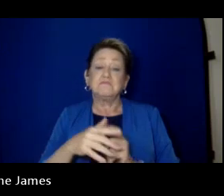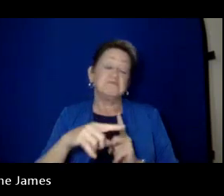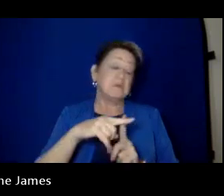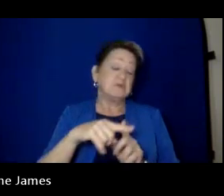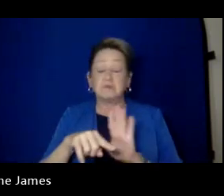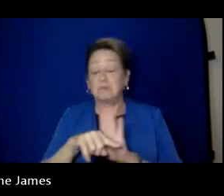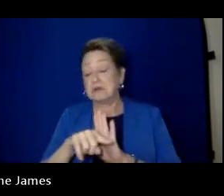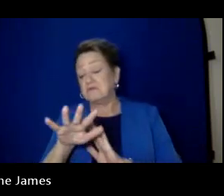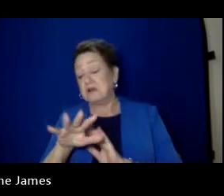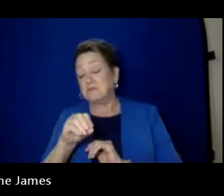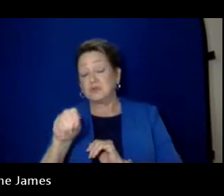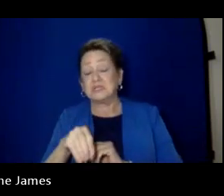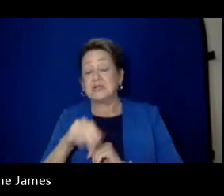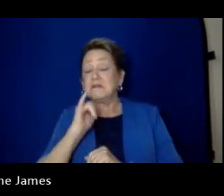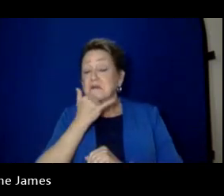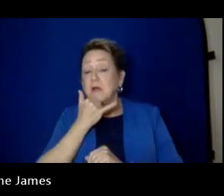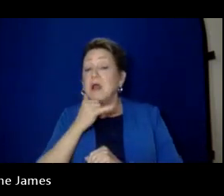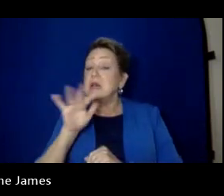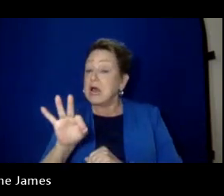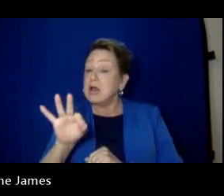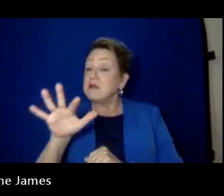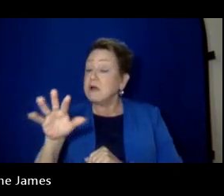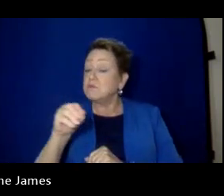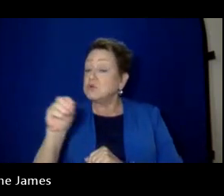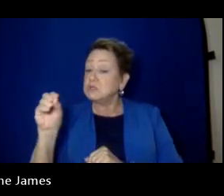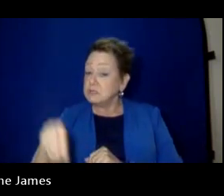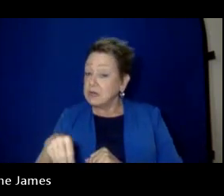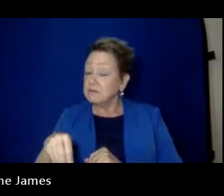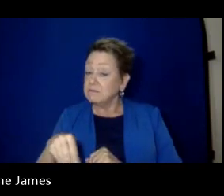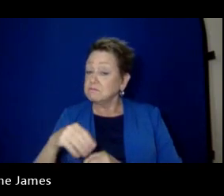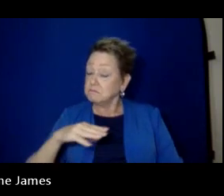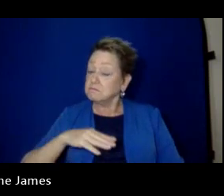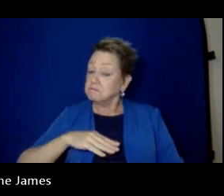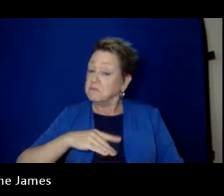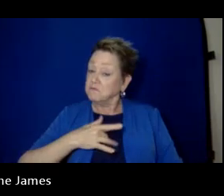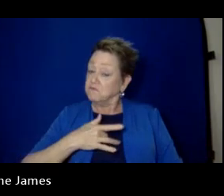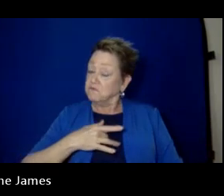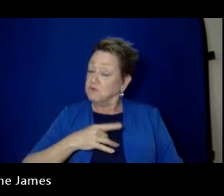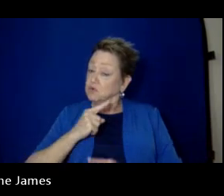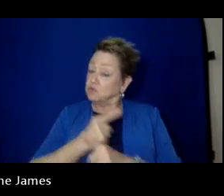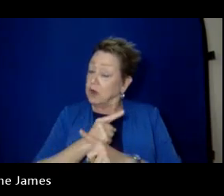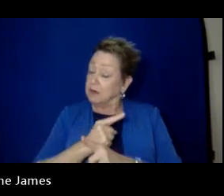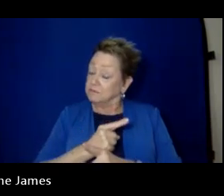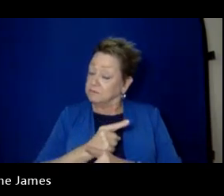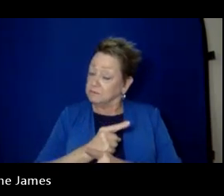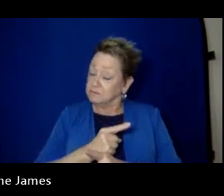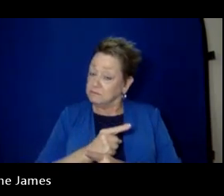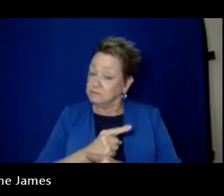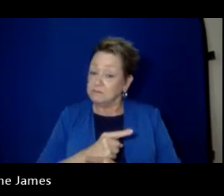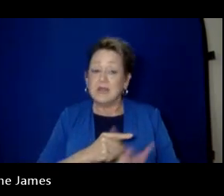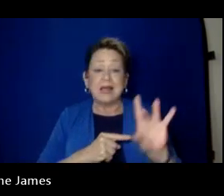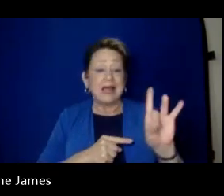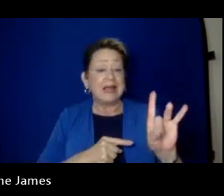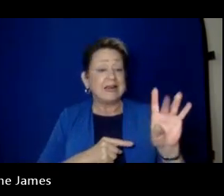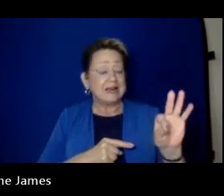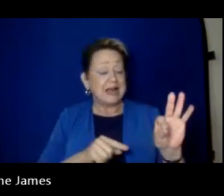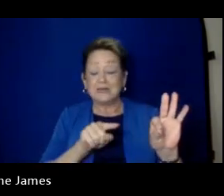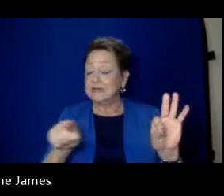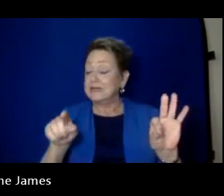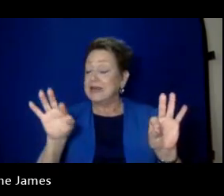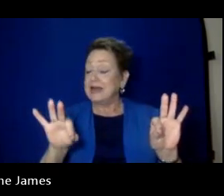minus 5%, we're 95% confident that the true accuracy rate of items counts in the population is between 89